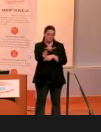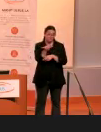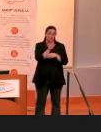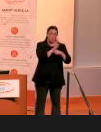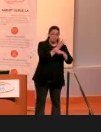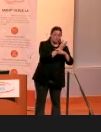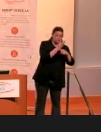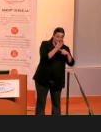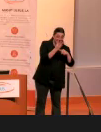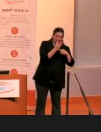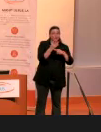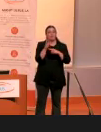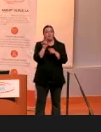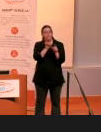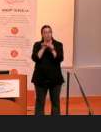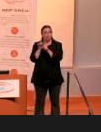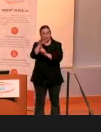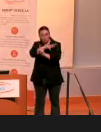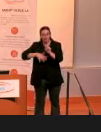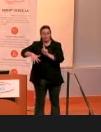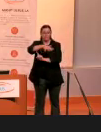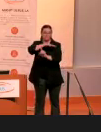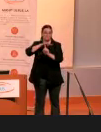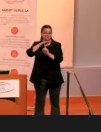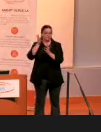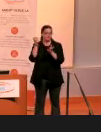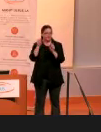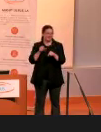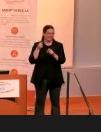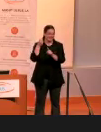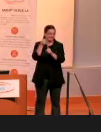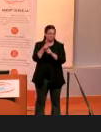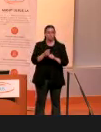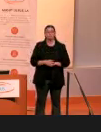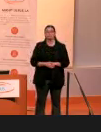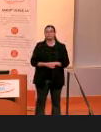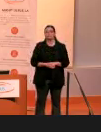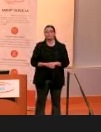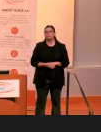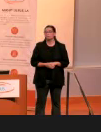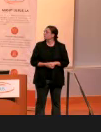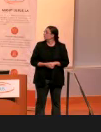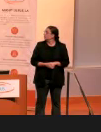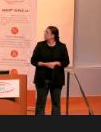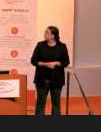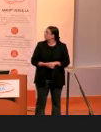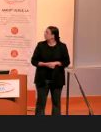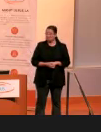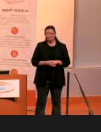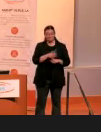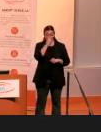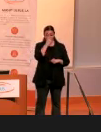environmental component. And many different gene products contribute to